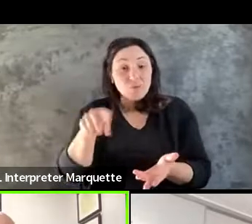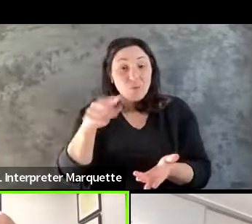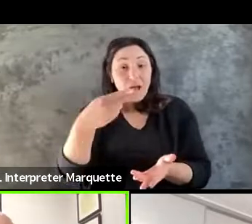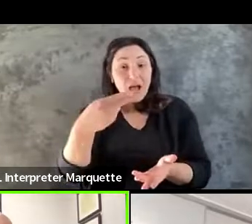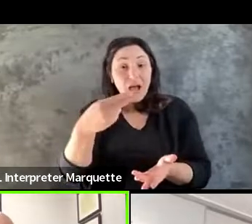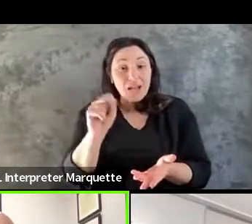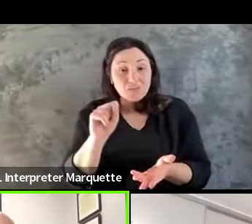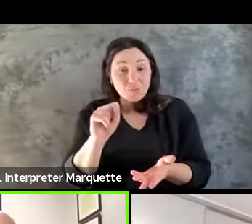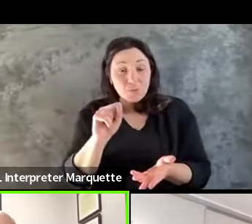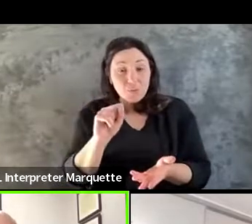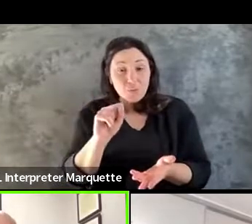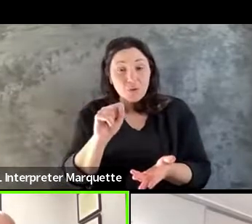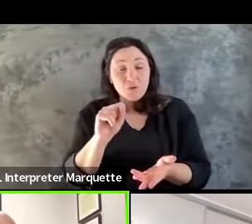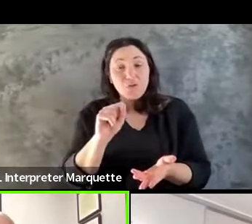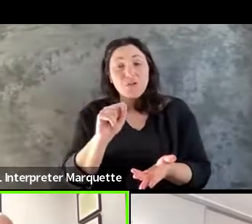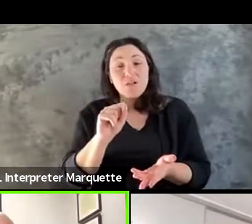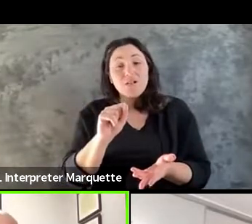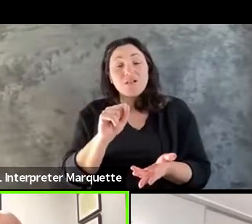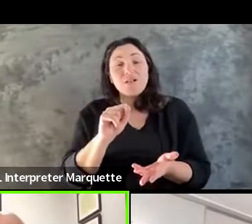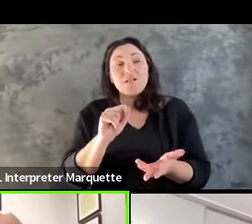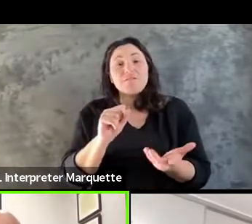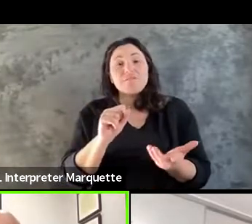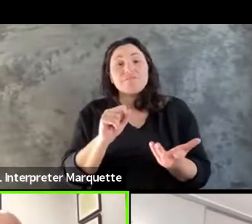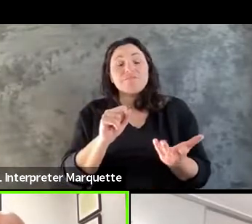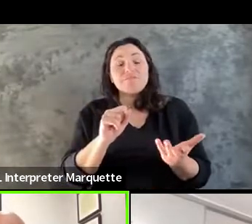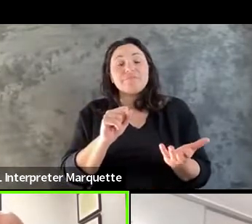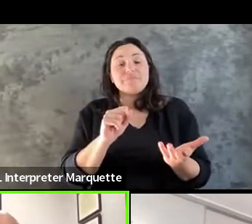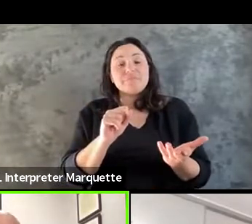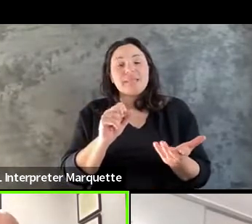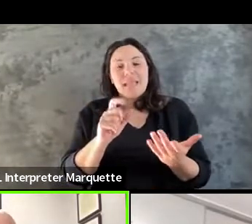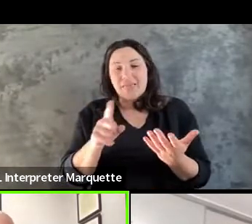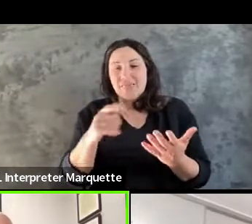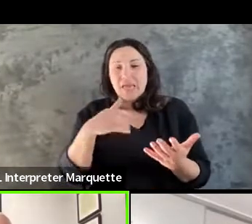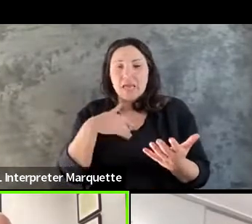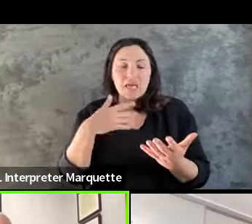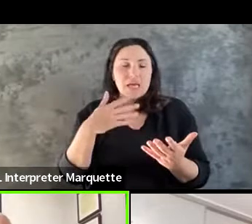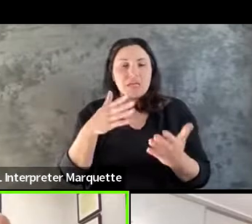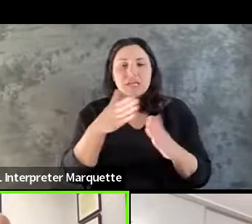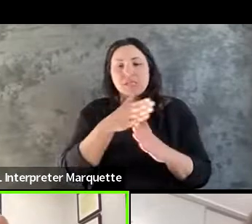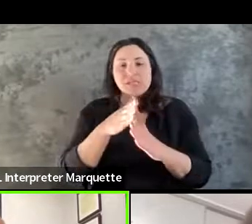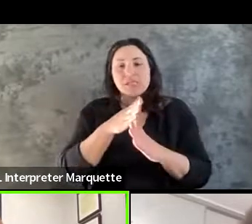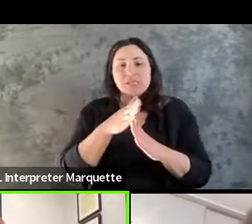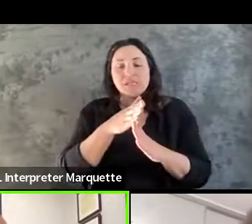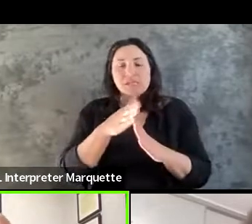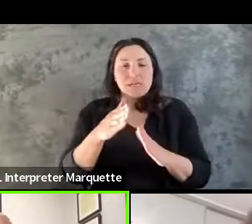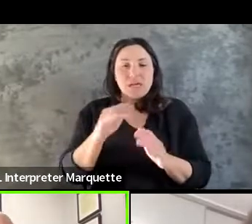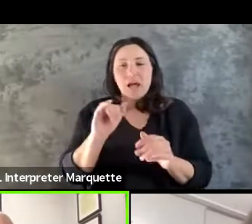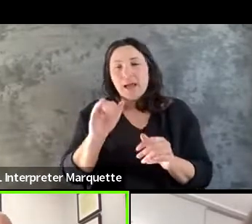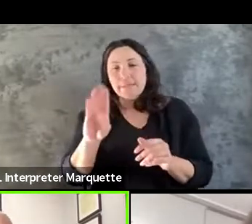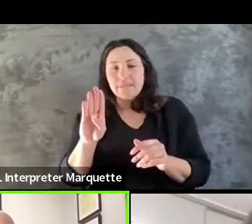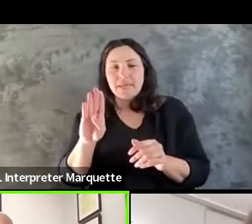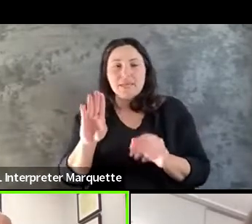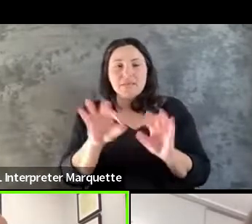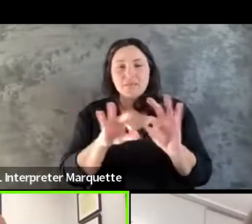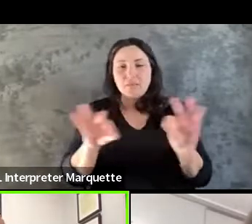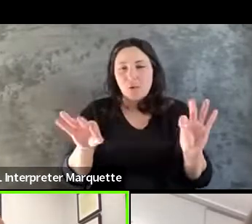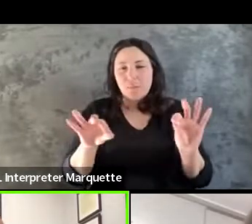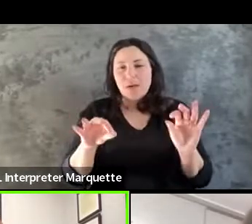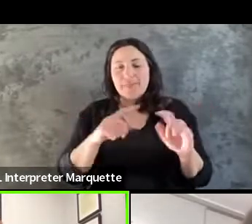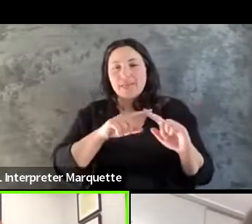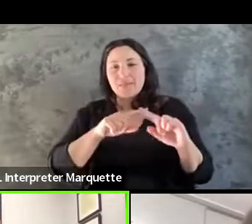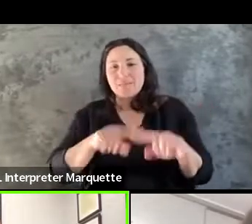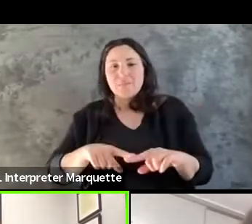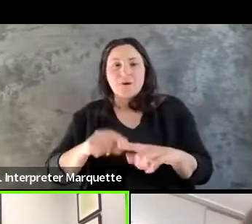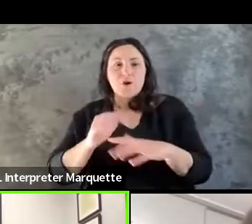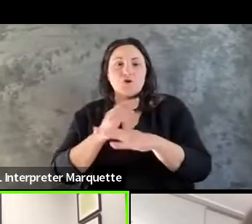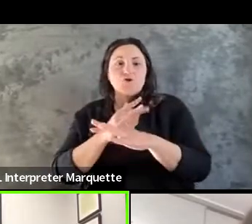if you have a kid in high school at San Diego High and they're somewhere in that IB diploma pathway and they're reliant upon German for